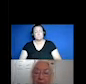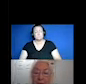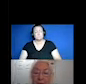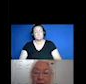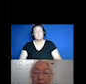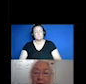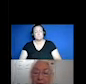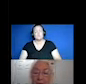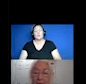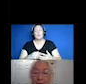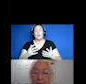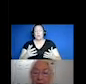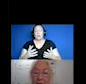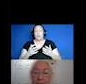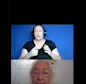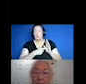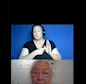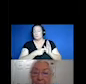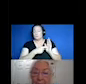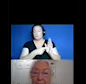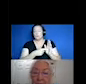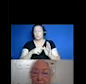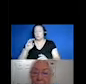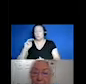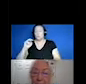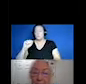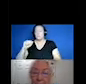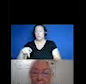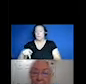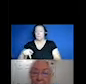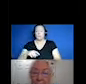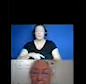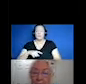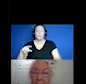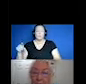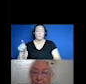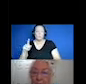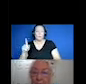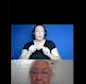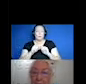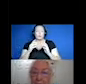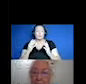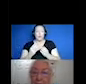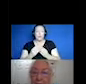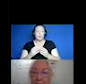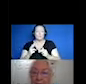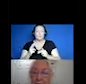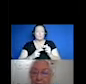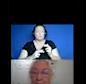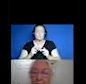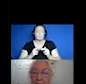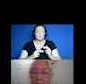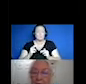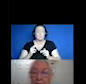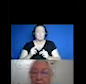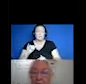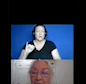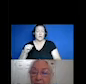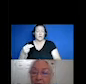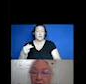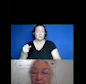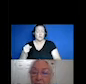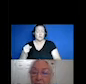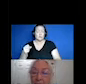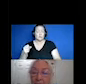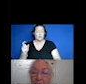I just wanted to show you a map of where the tribal facilities and the IHS